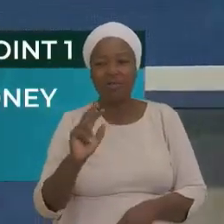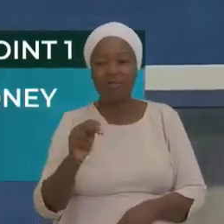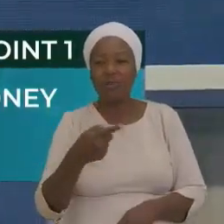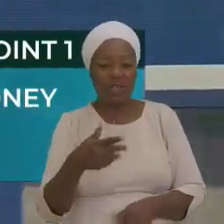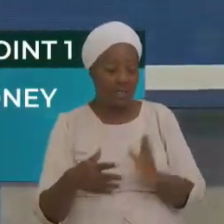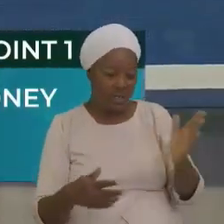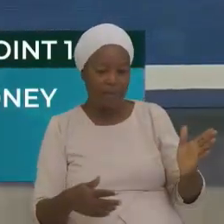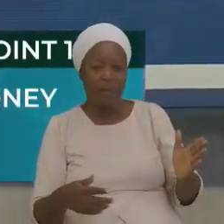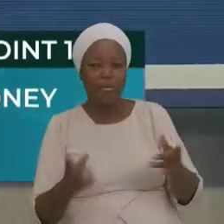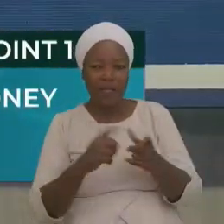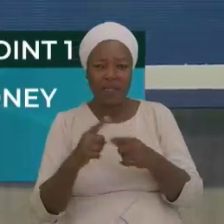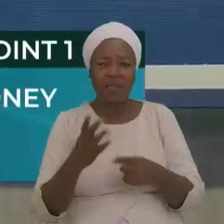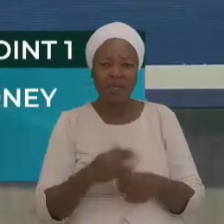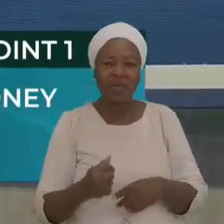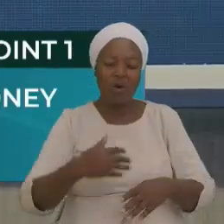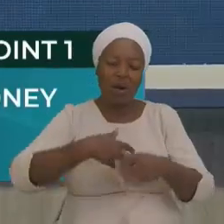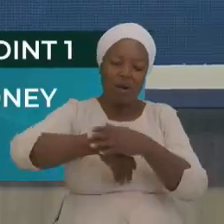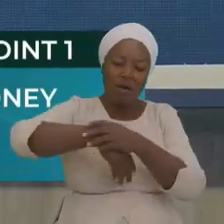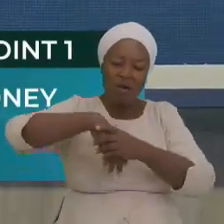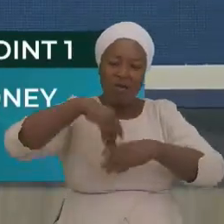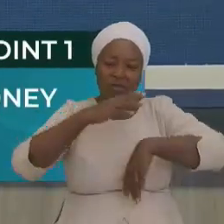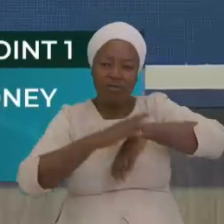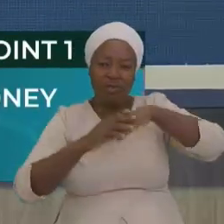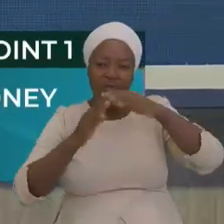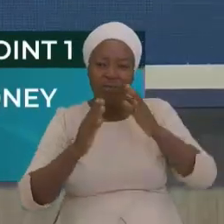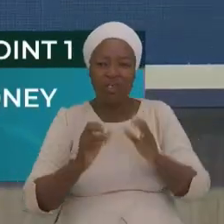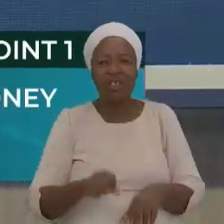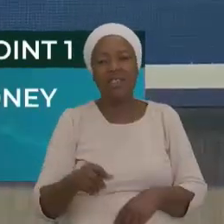And then you are comfortably seated on your seat.